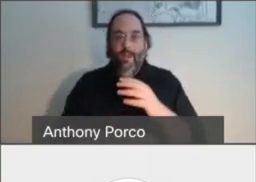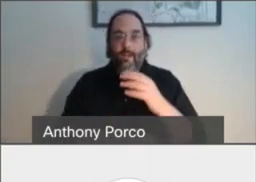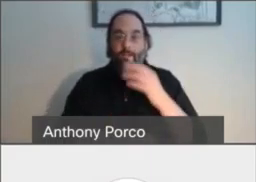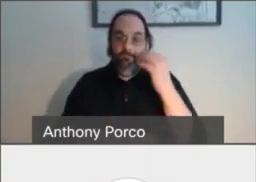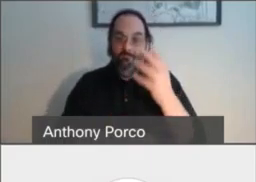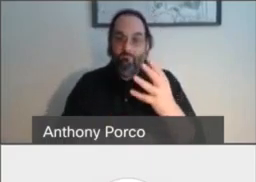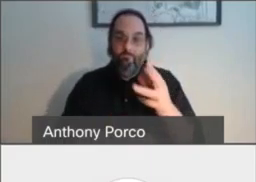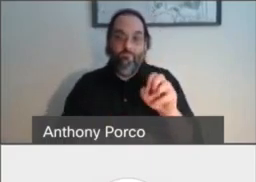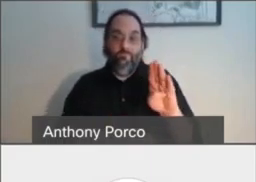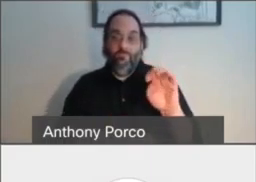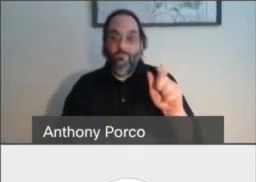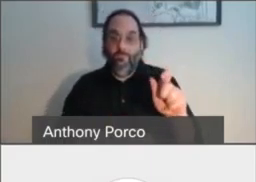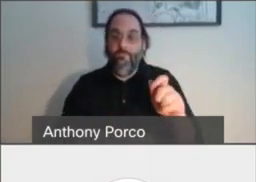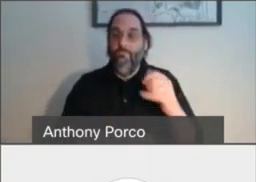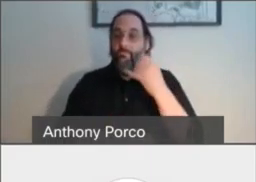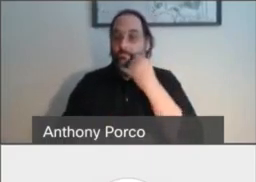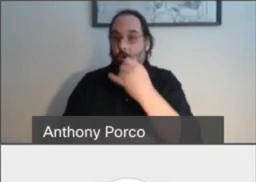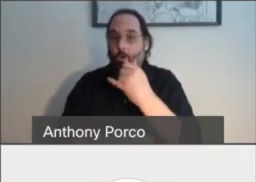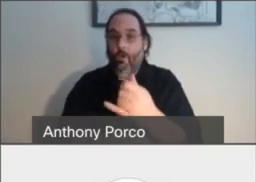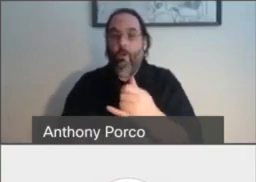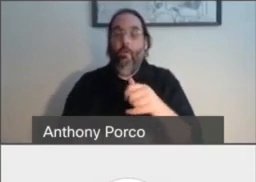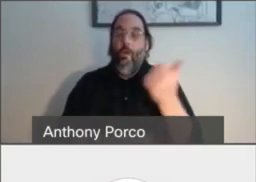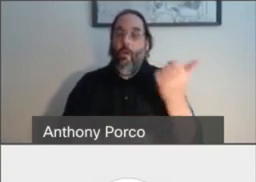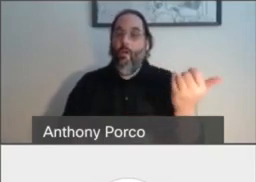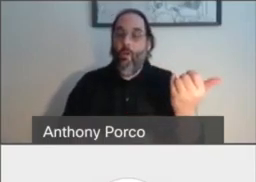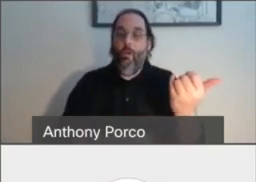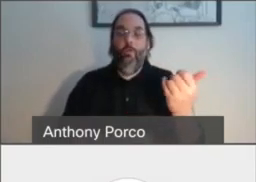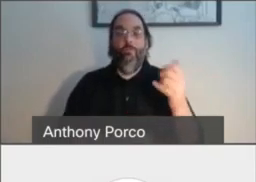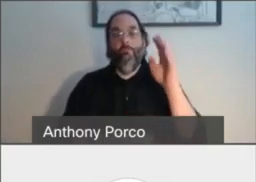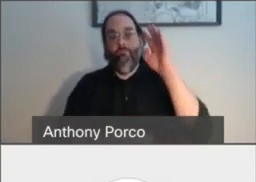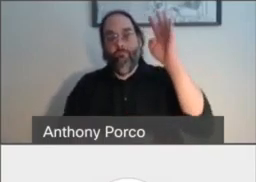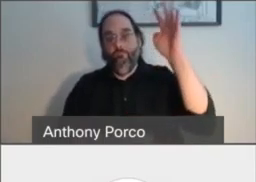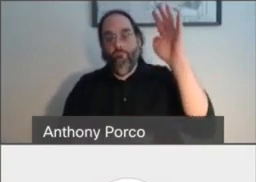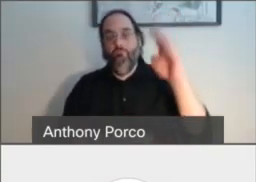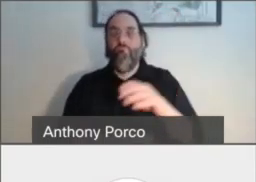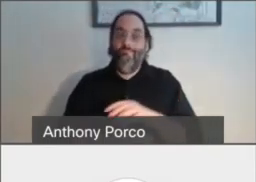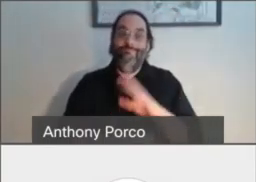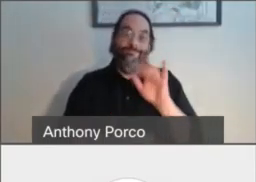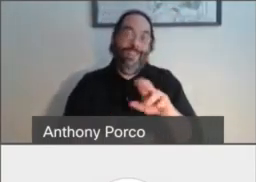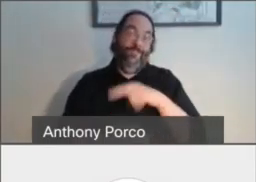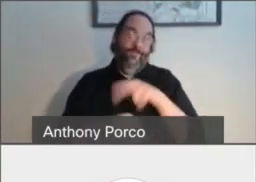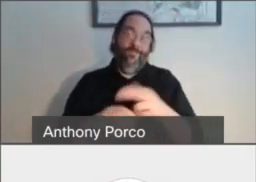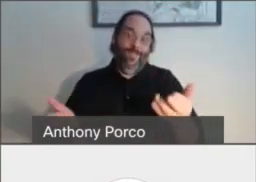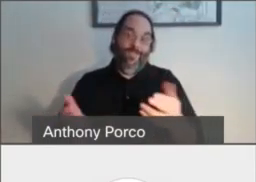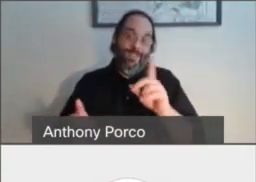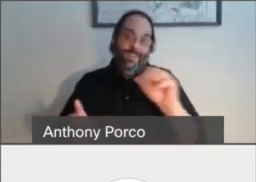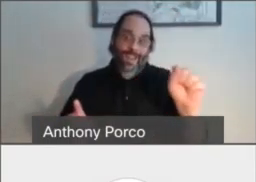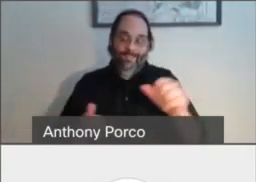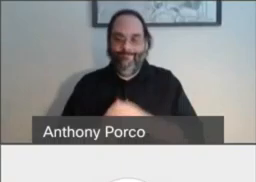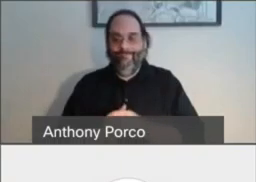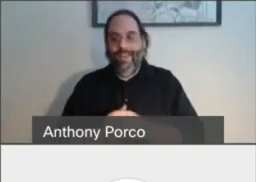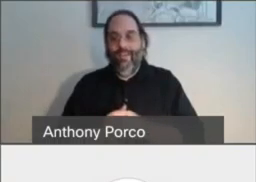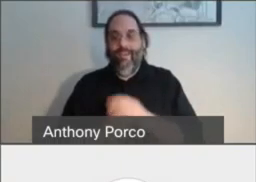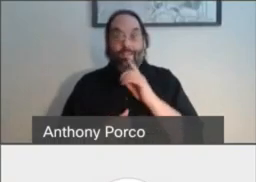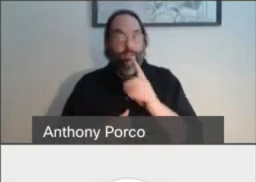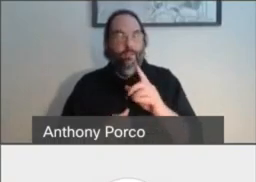Through WebEx and telephone, this and other virtual platforms, that's how we now do business here at DDS. And it's